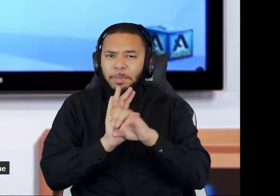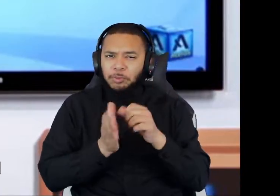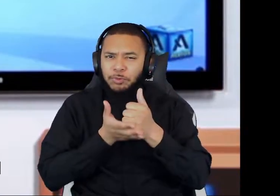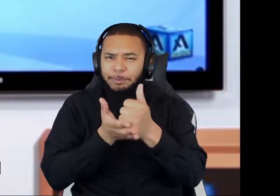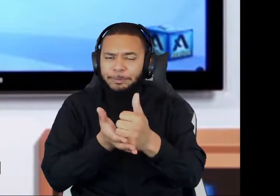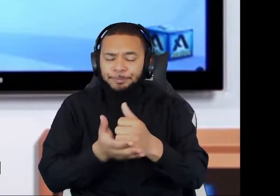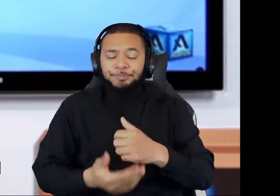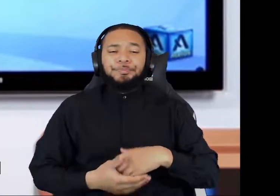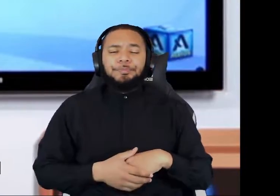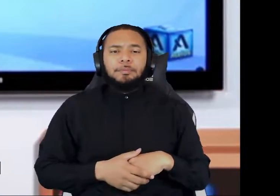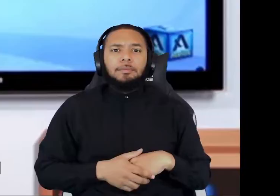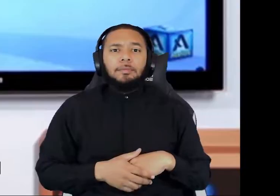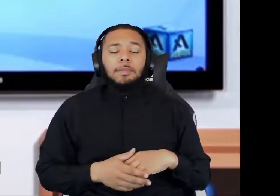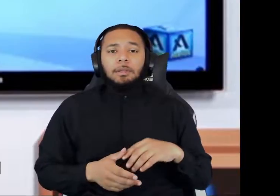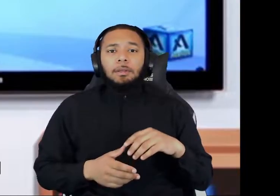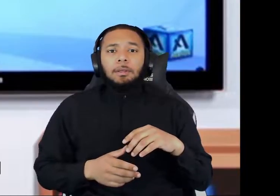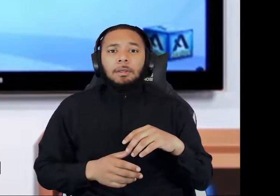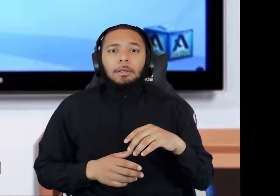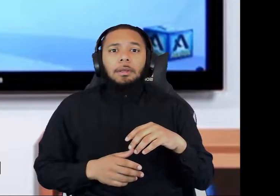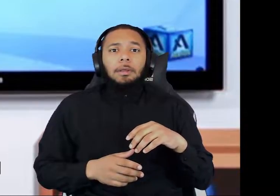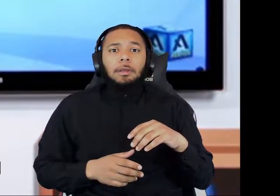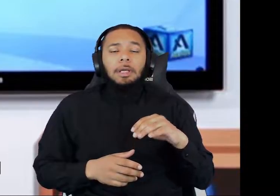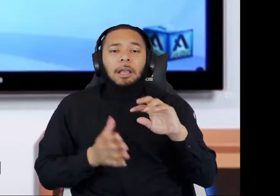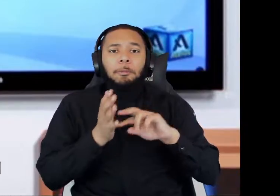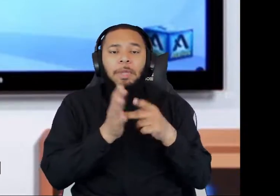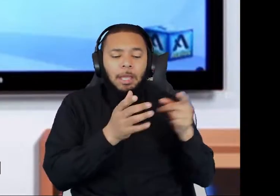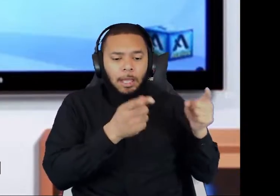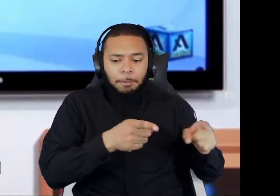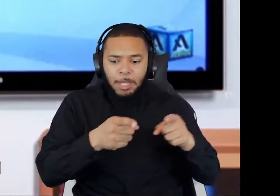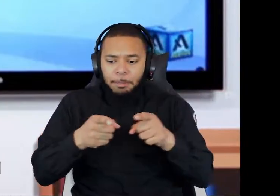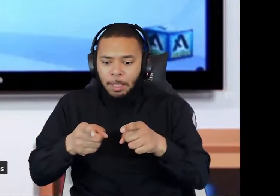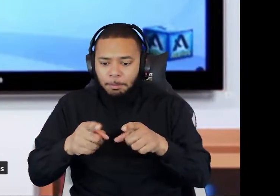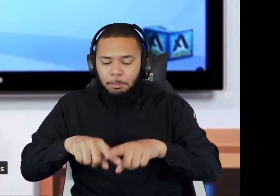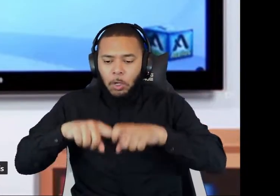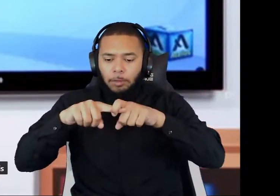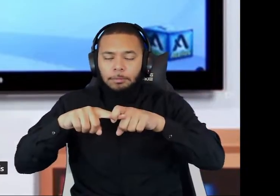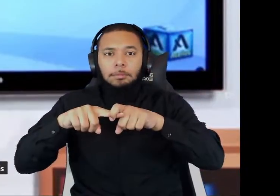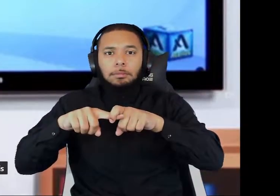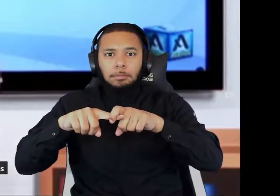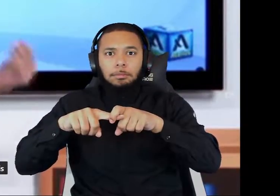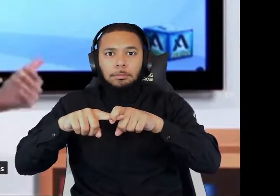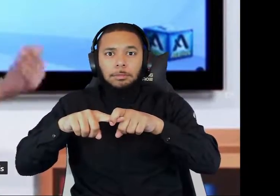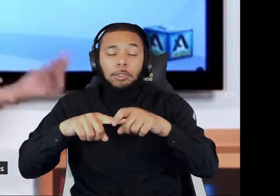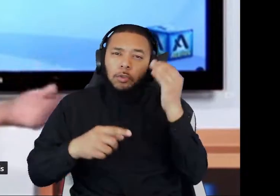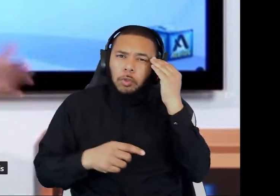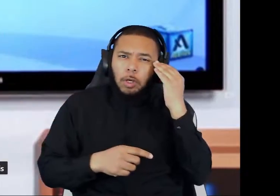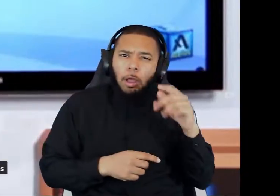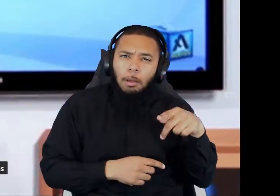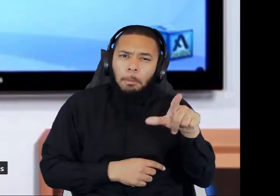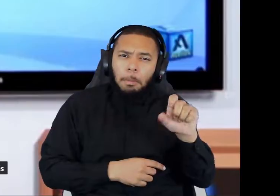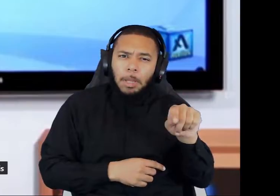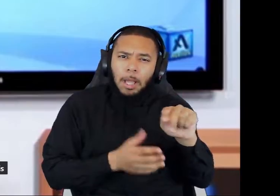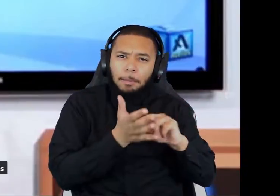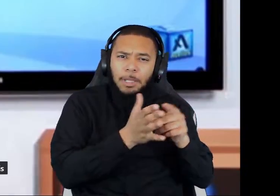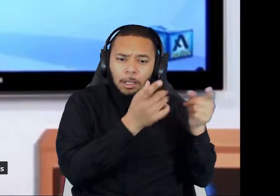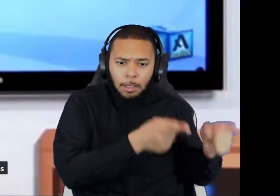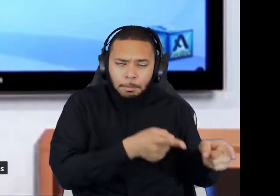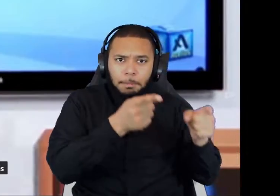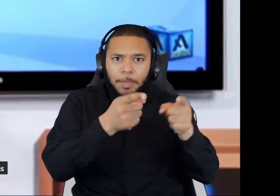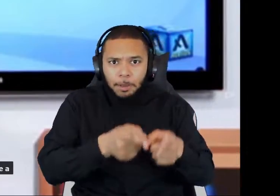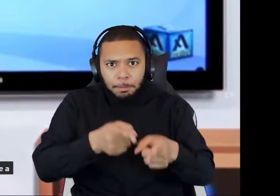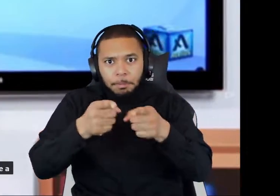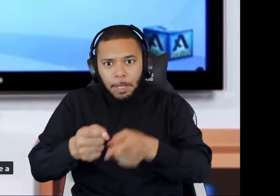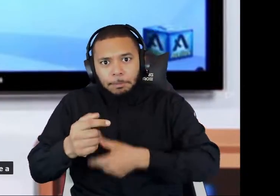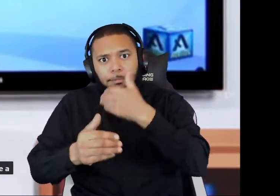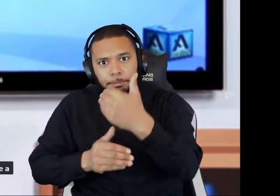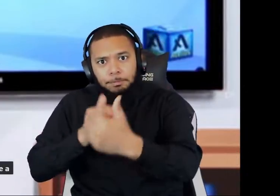familiar with it. But it's a break in the sequence of events. As you know, a plot is the sequence of events. This happens, then that